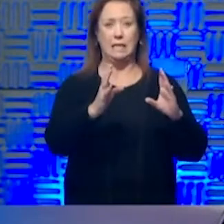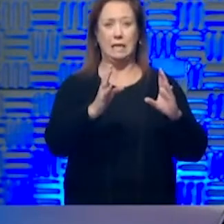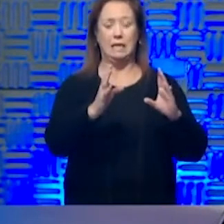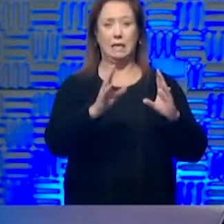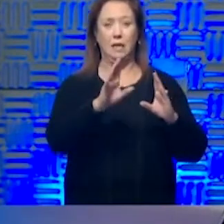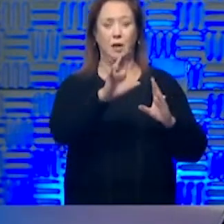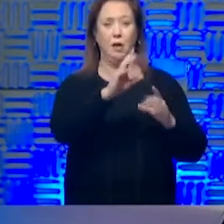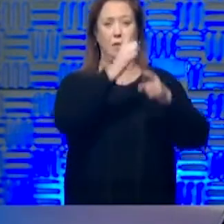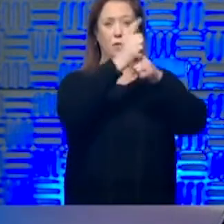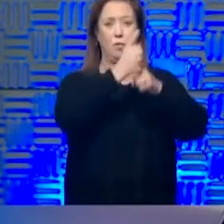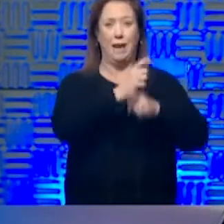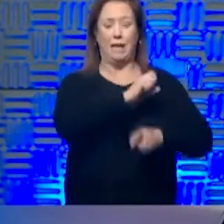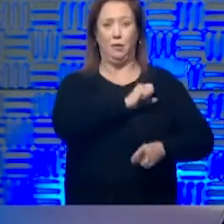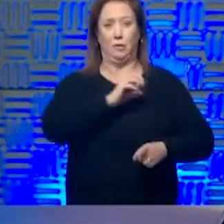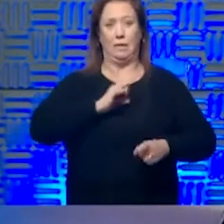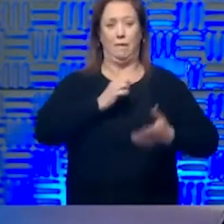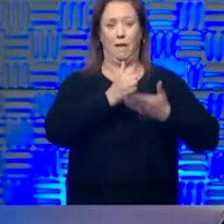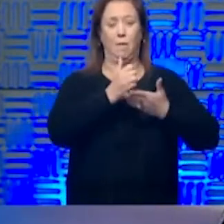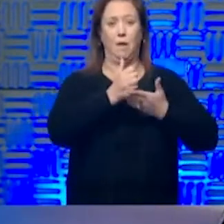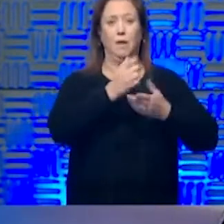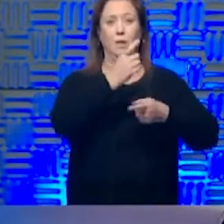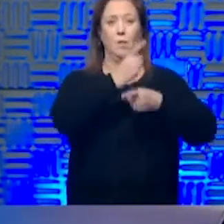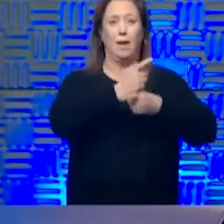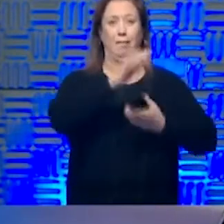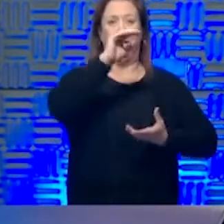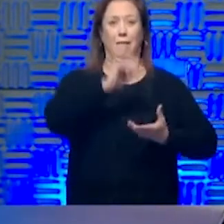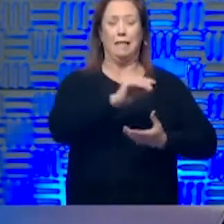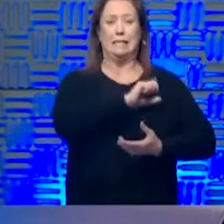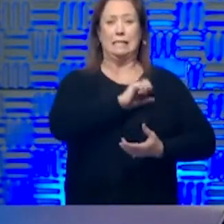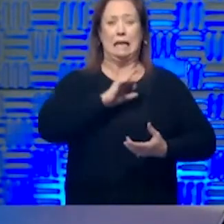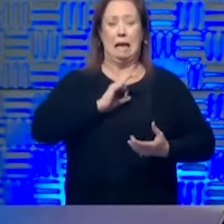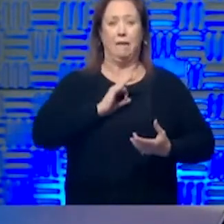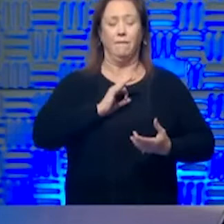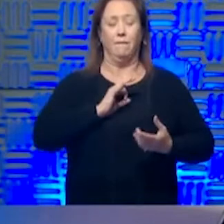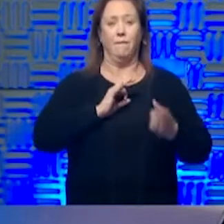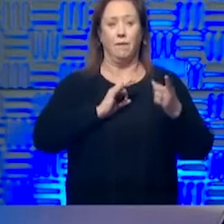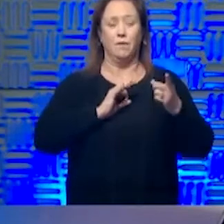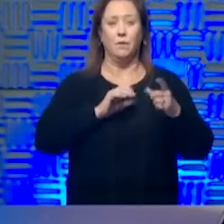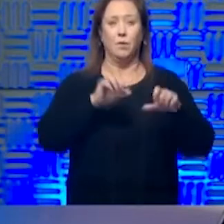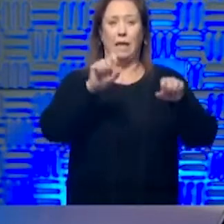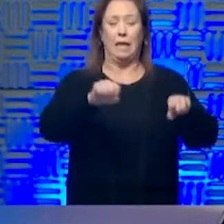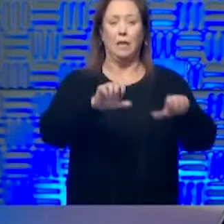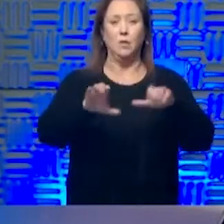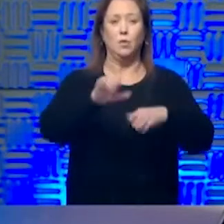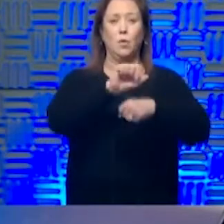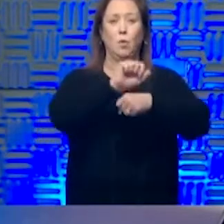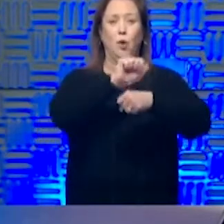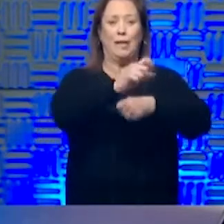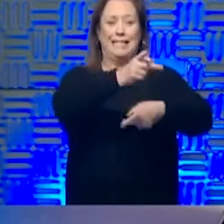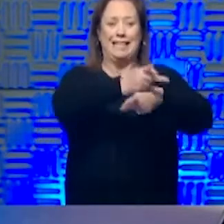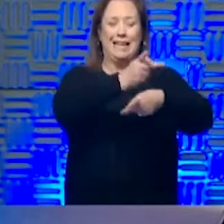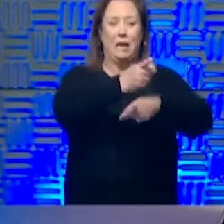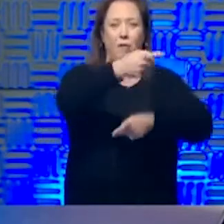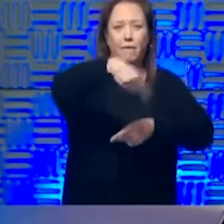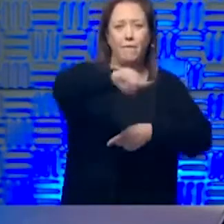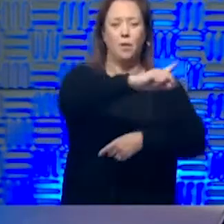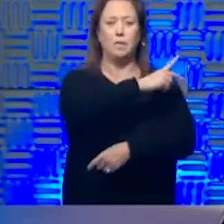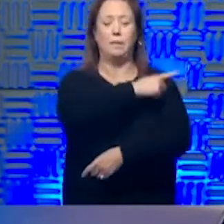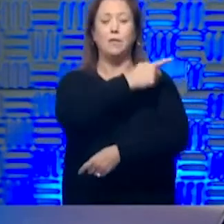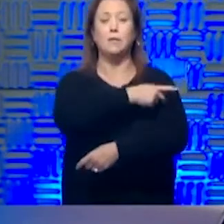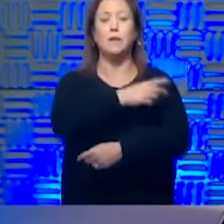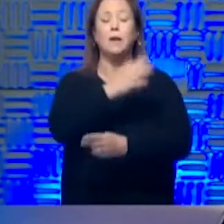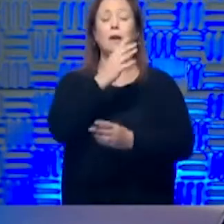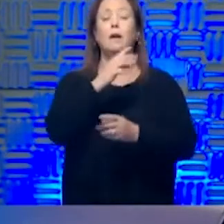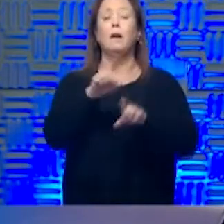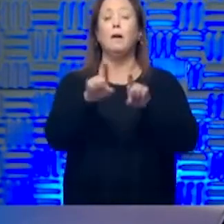up their regular staff so that they can do the work of caring for those patients. By the way,